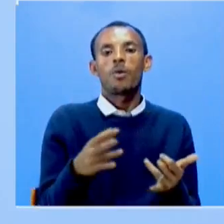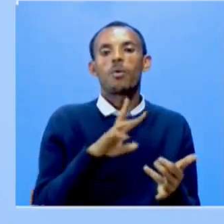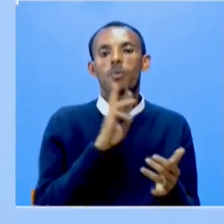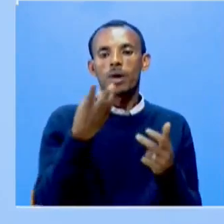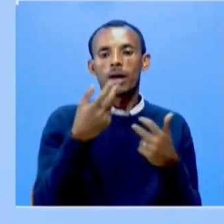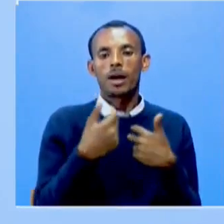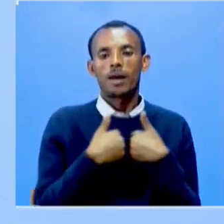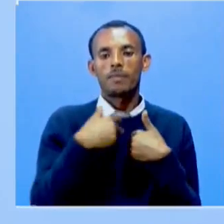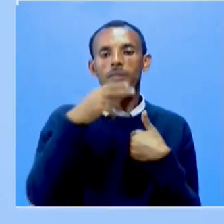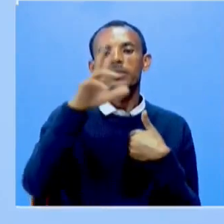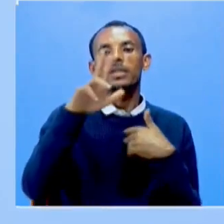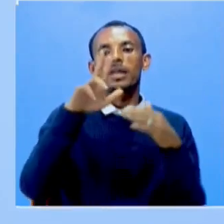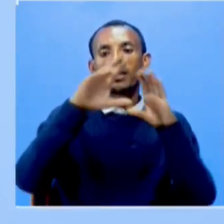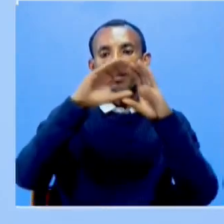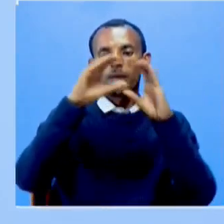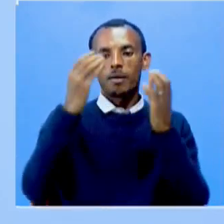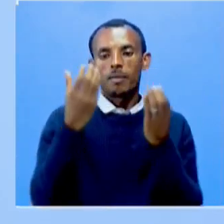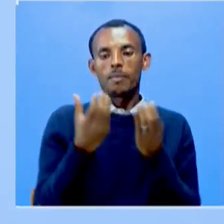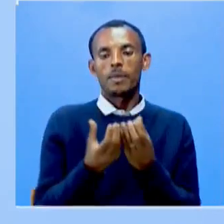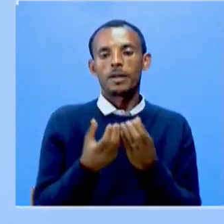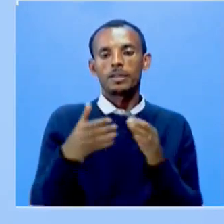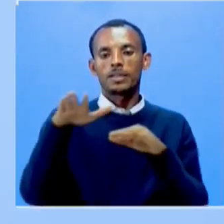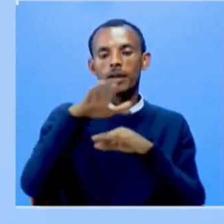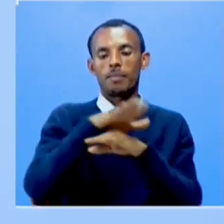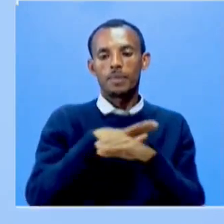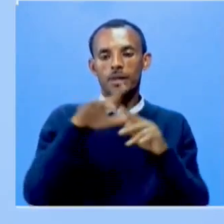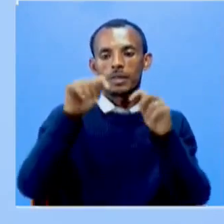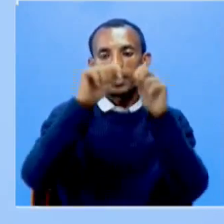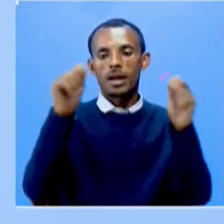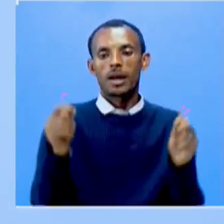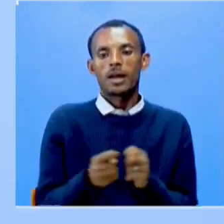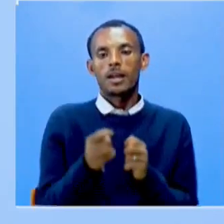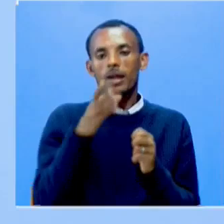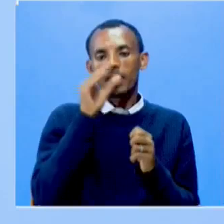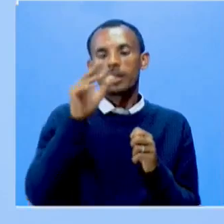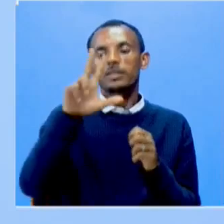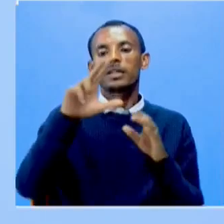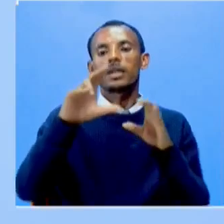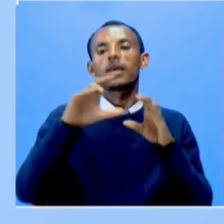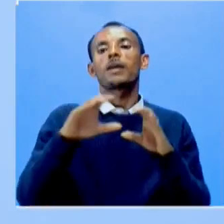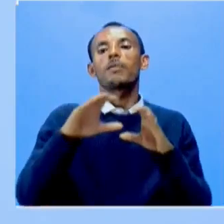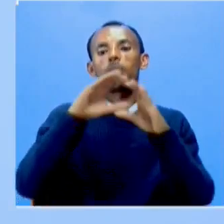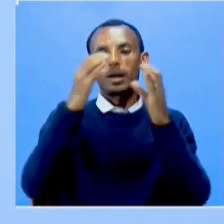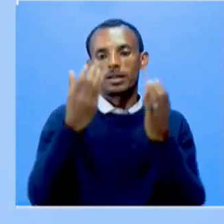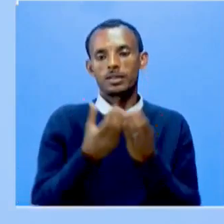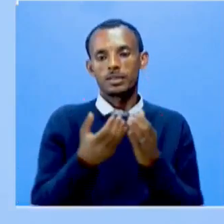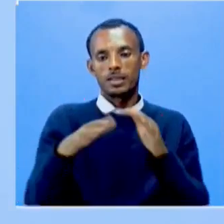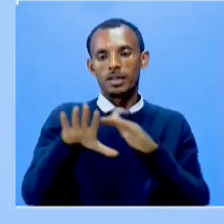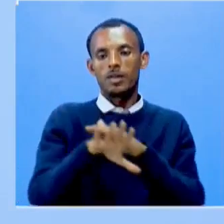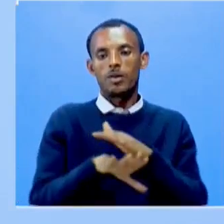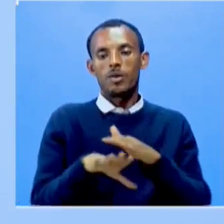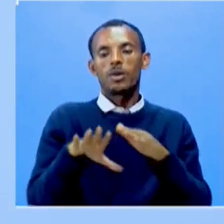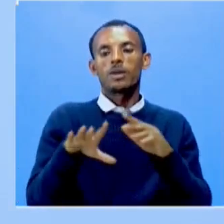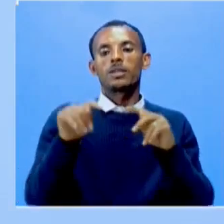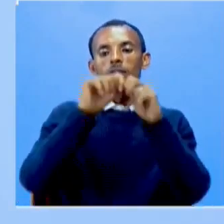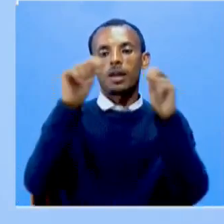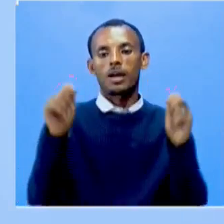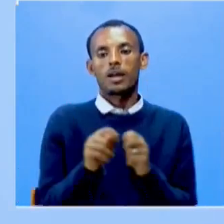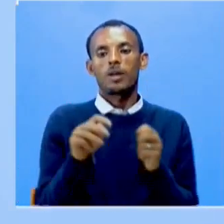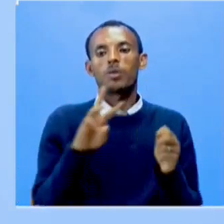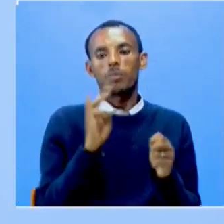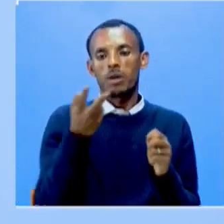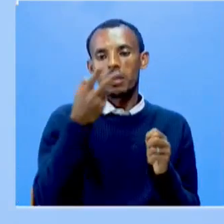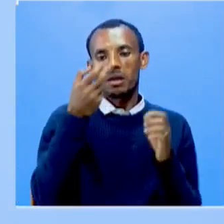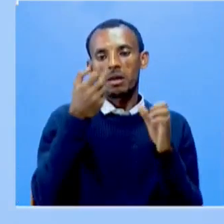have three parts for the upper triangle and three parts for the lower triangle, so we can test whether these two